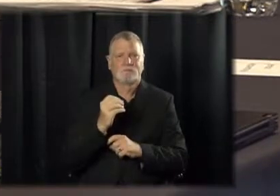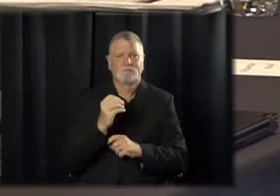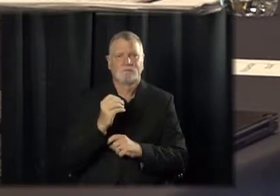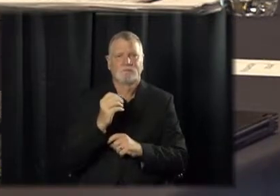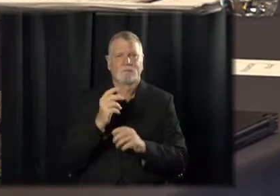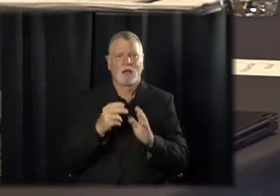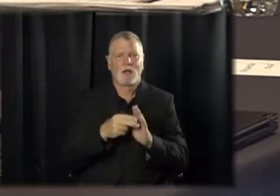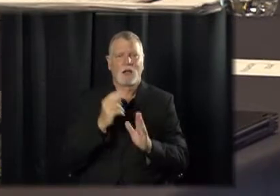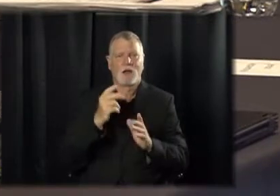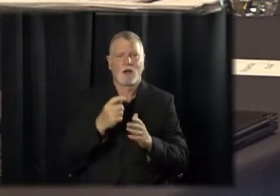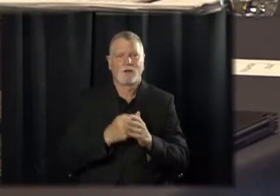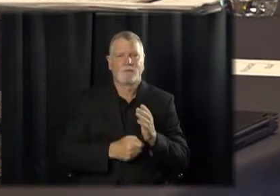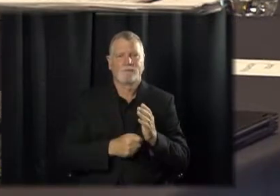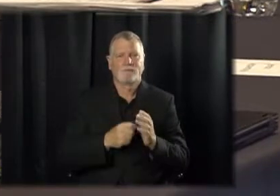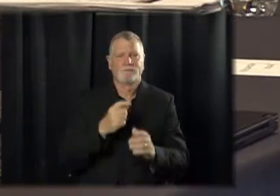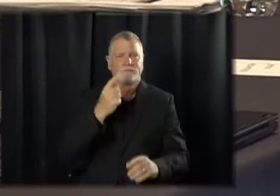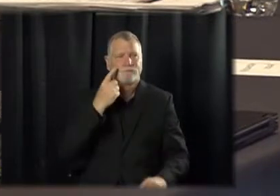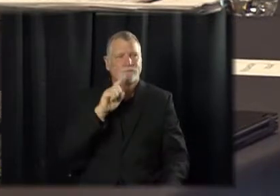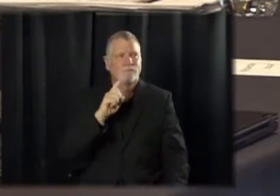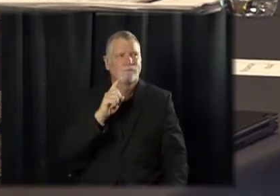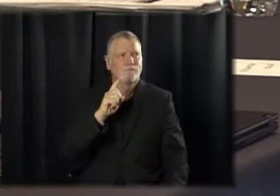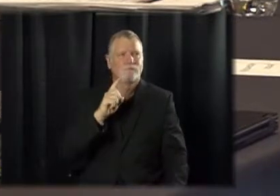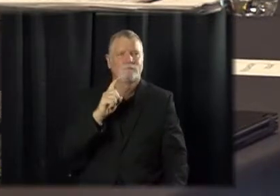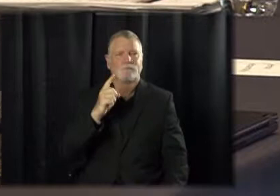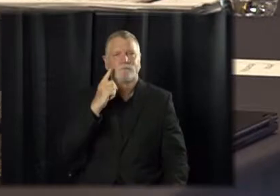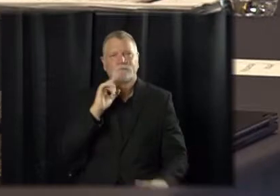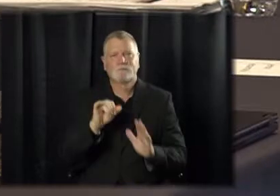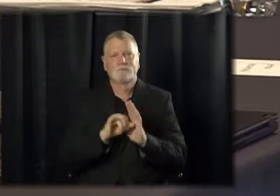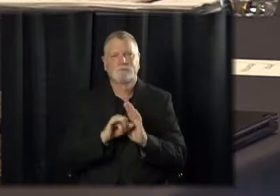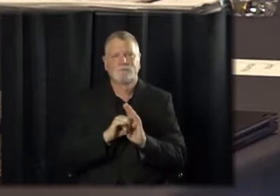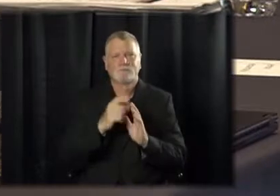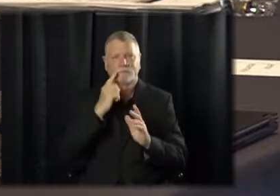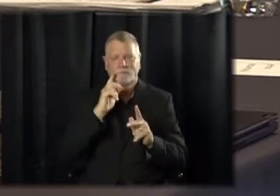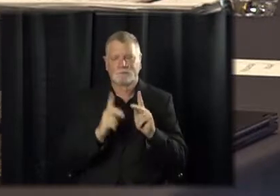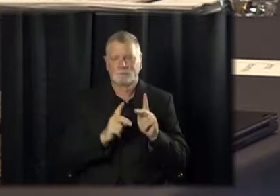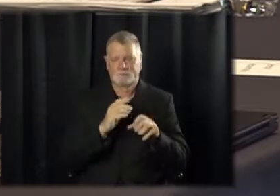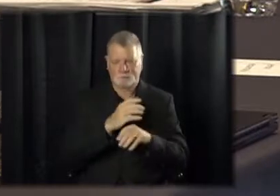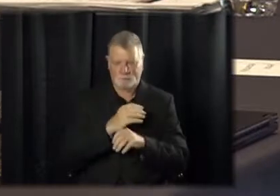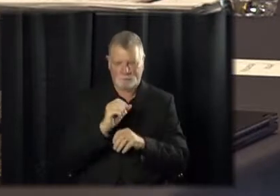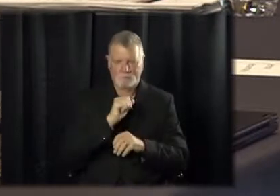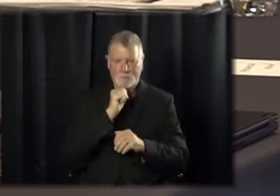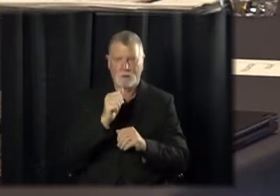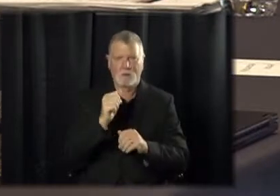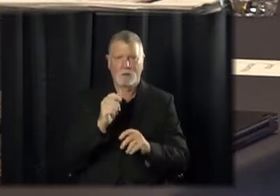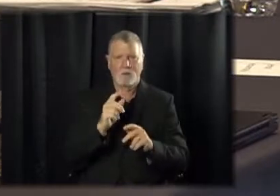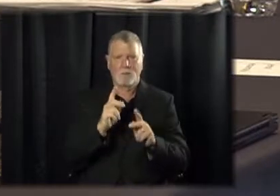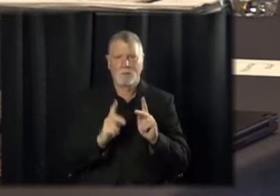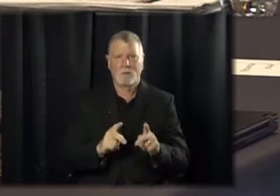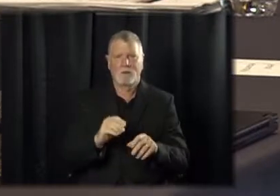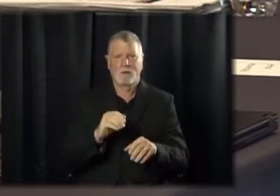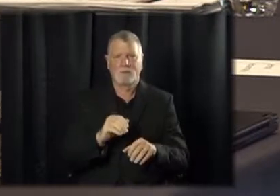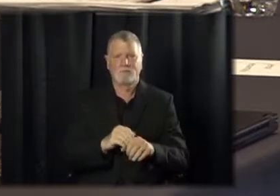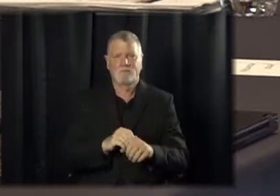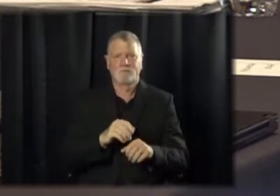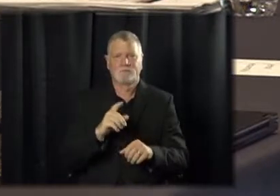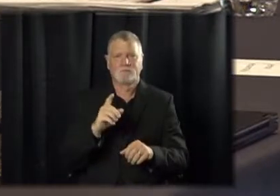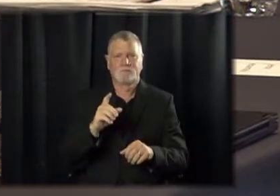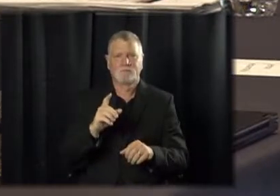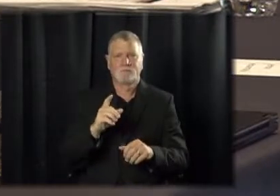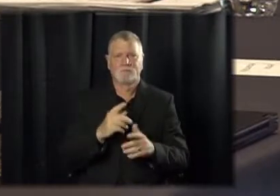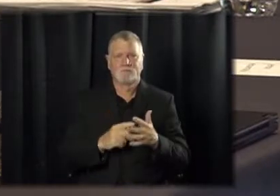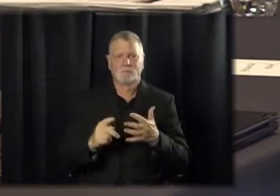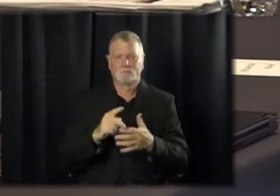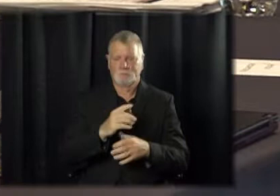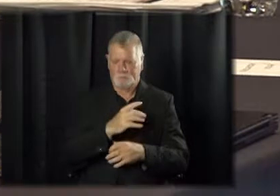cost. The UPR fiscal plan continues to identify personnel and non-personnel efficiencies, prioritizing